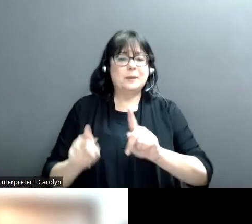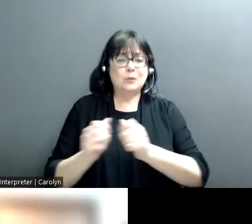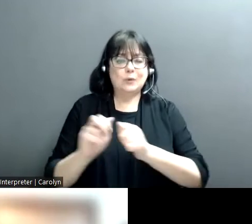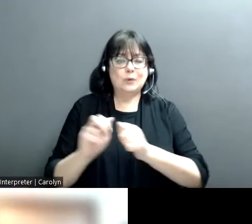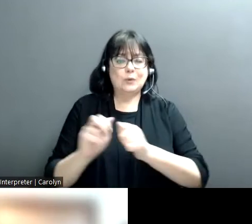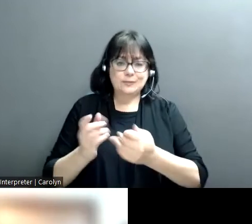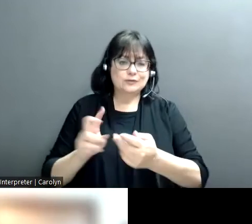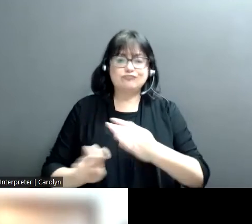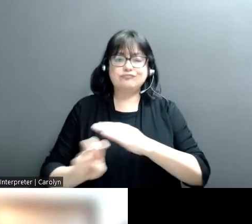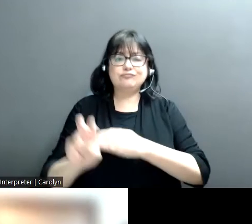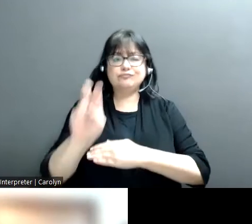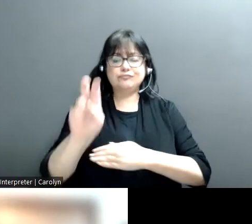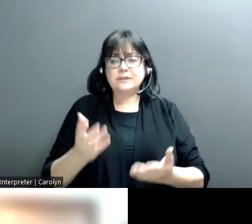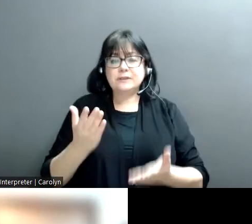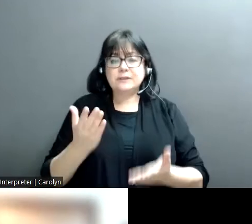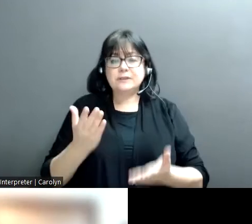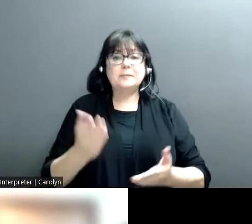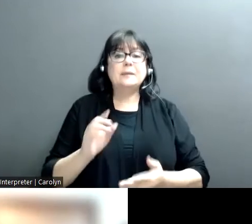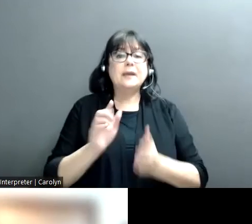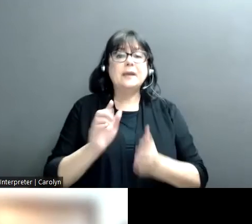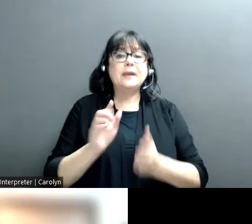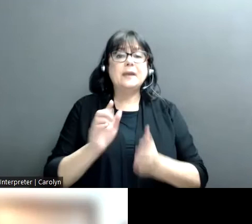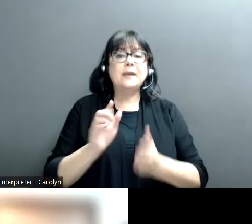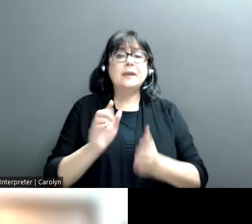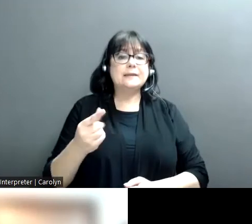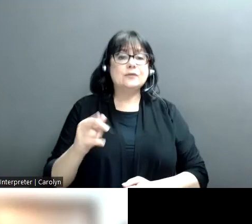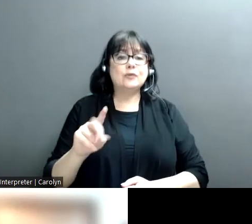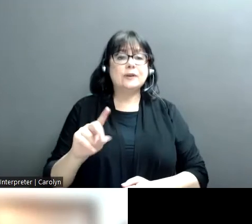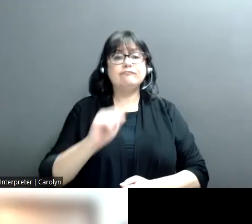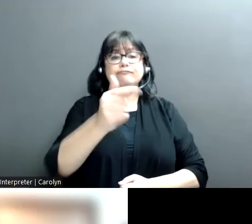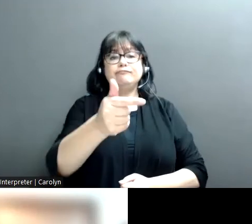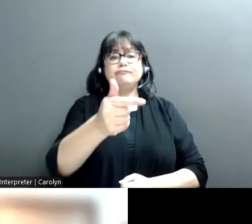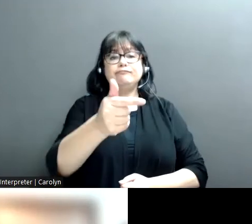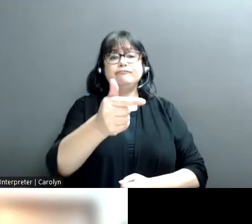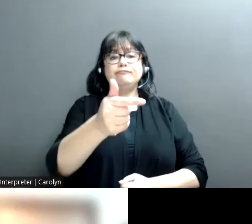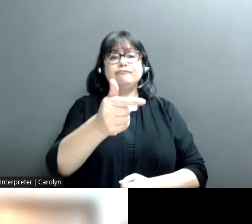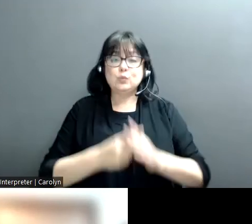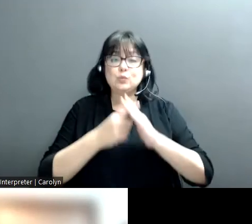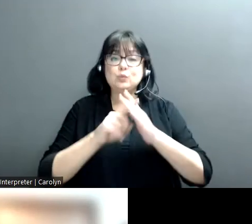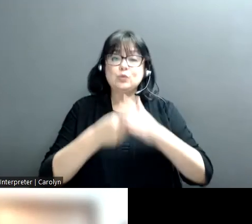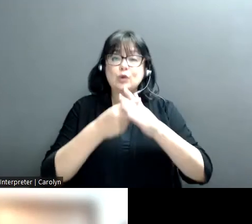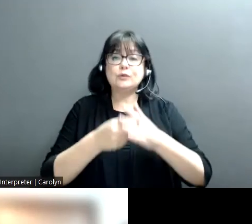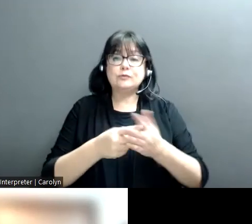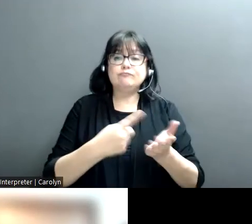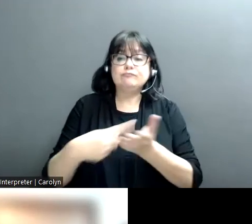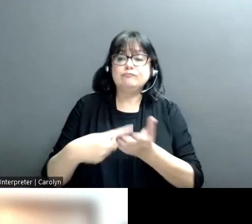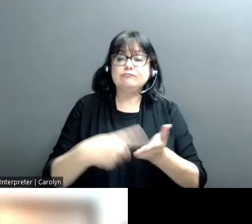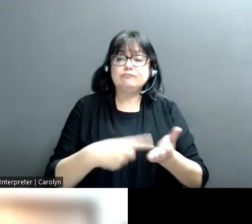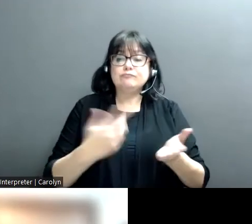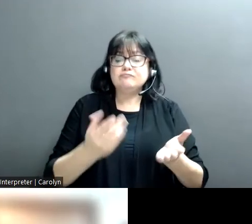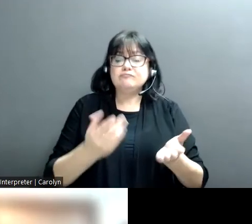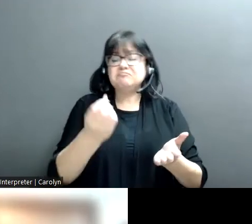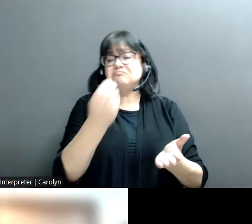perhaps Ingrid, maybe you could start us off here and just let's just think a little bit about how technology